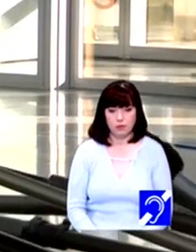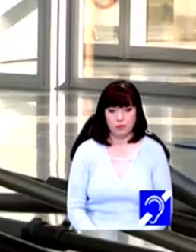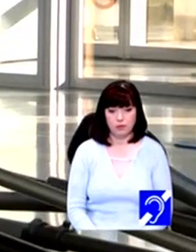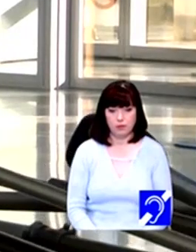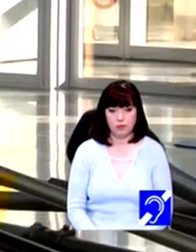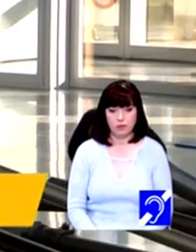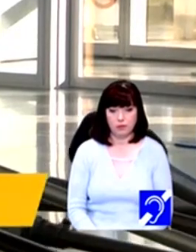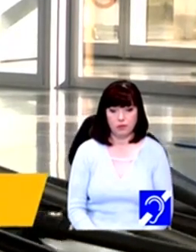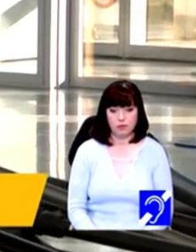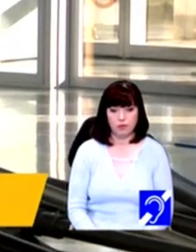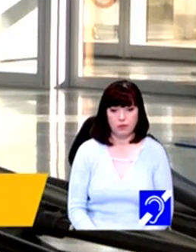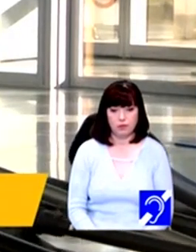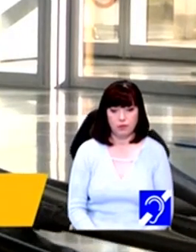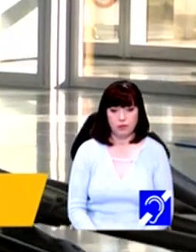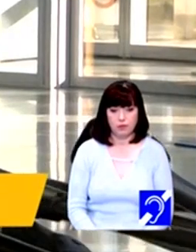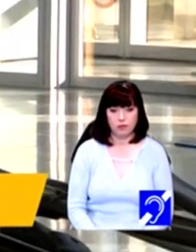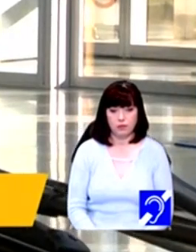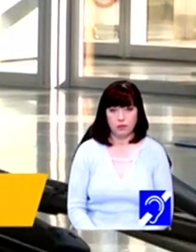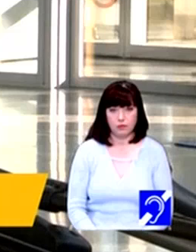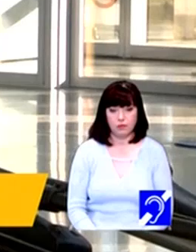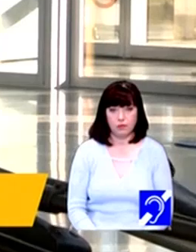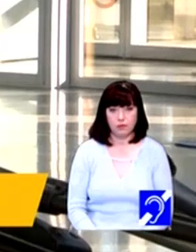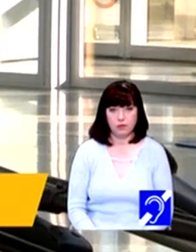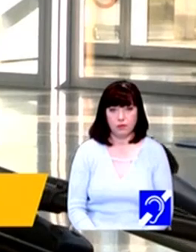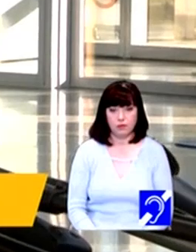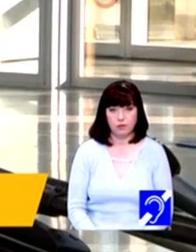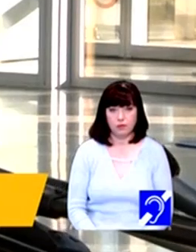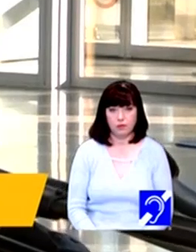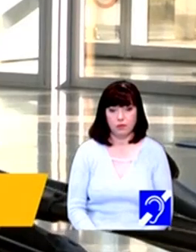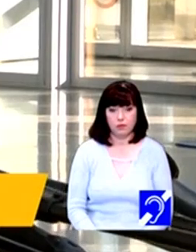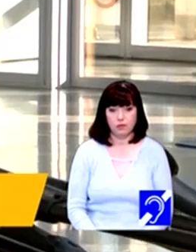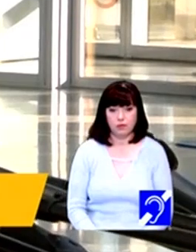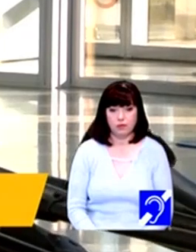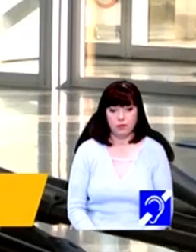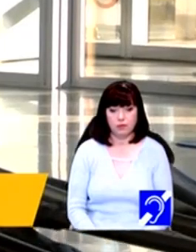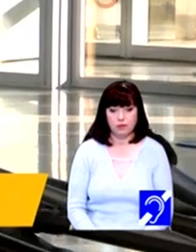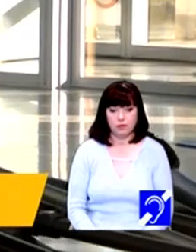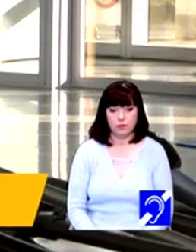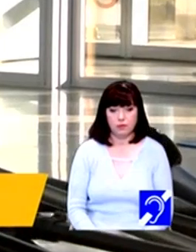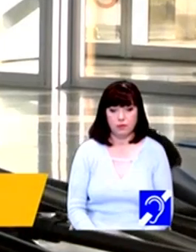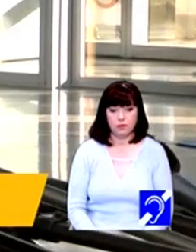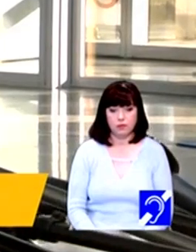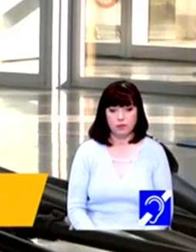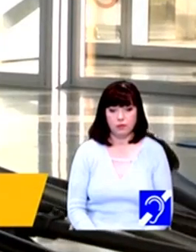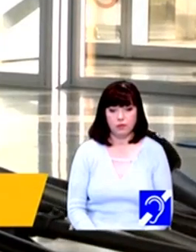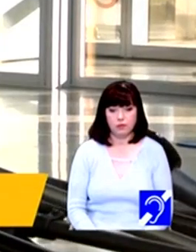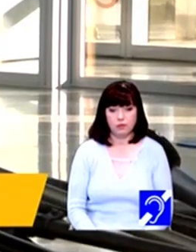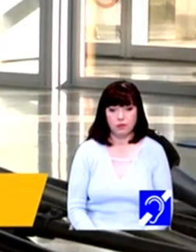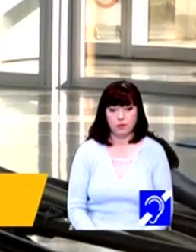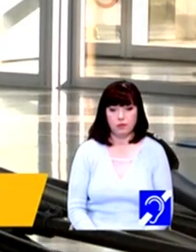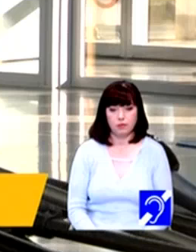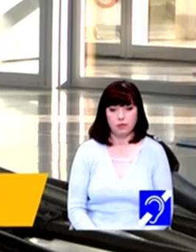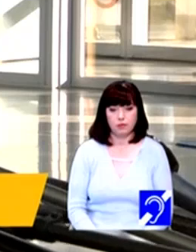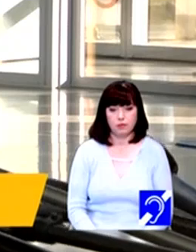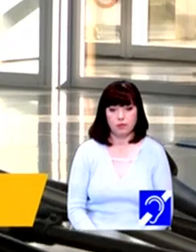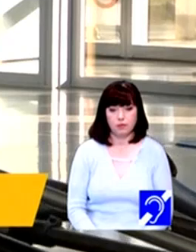as framework nation. And at the same time, I will stress today the importance for NATO to reconsider the philosophy, the